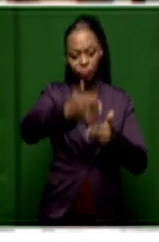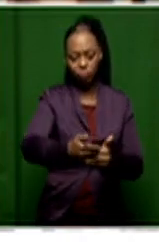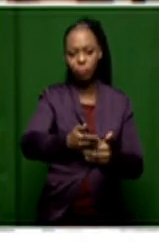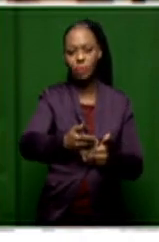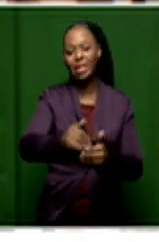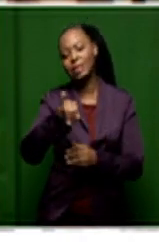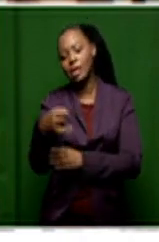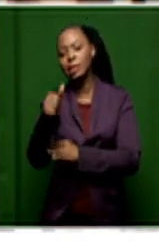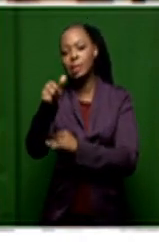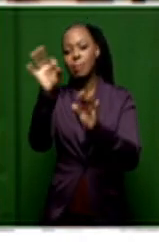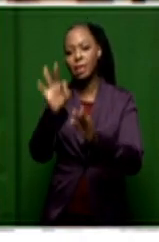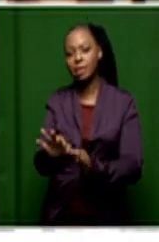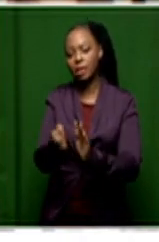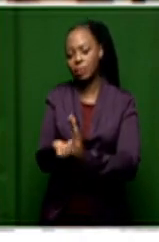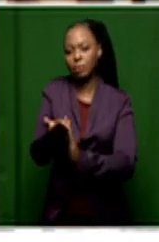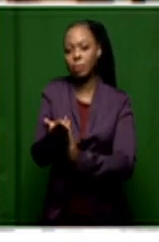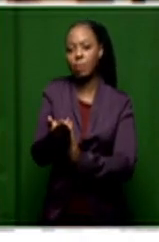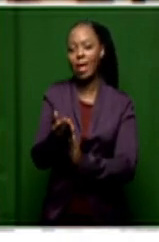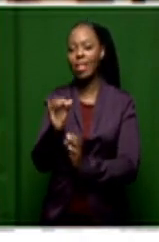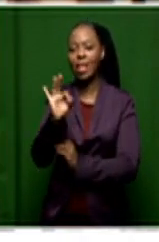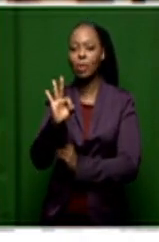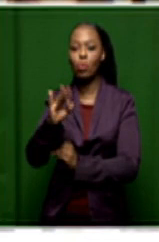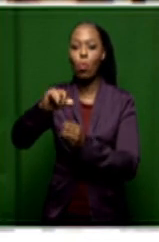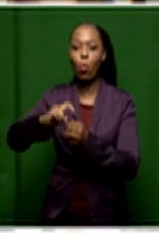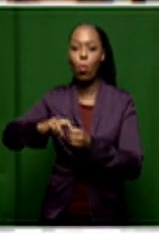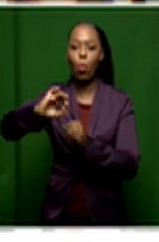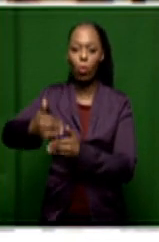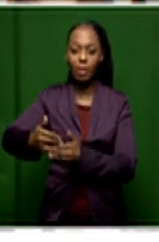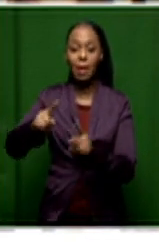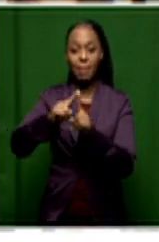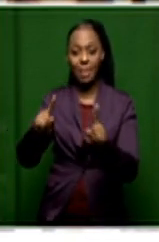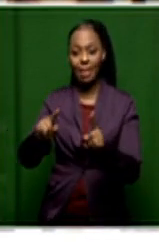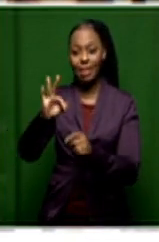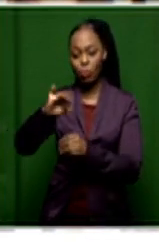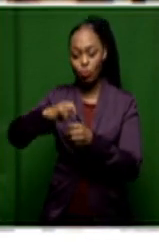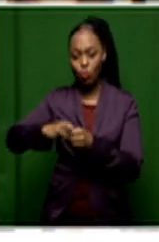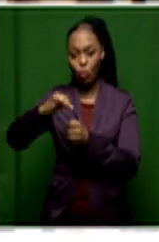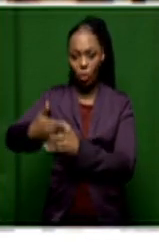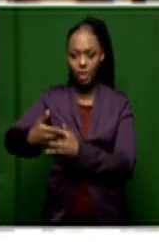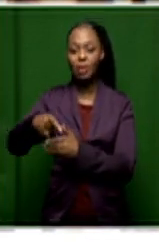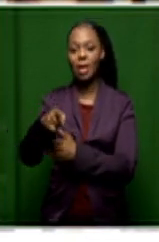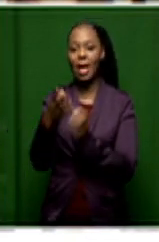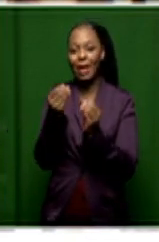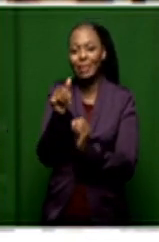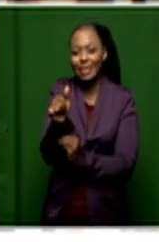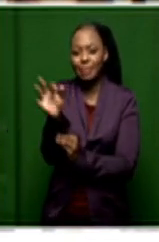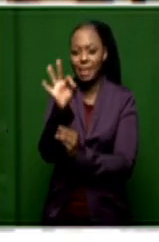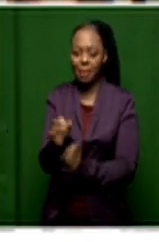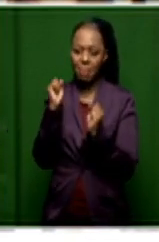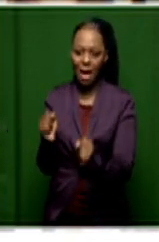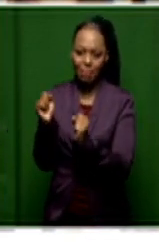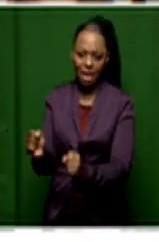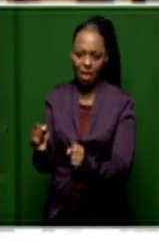a 6% contraction in the third quarter. But the fact is that in the third quarter, we still had a 6%